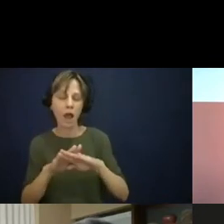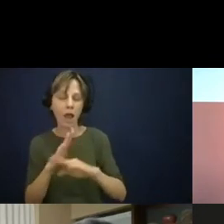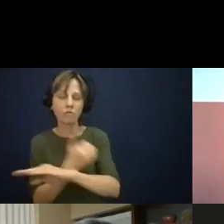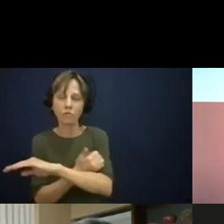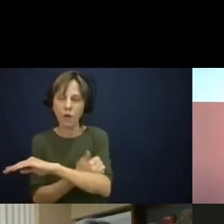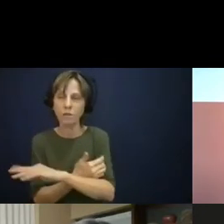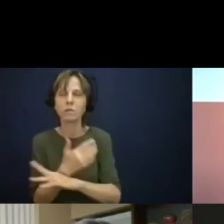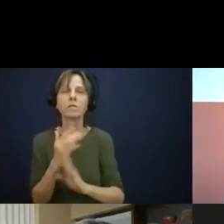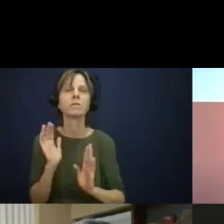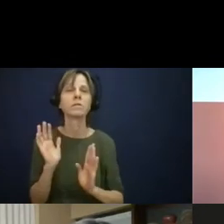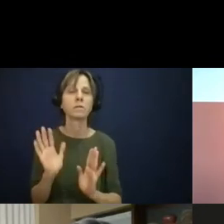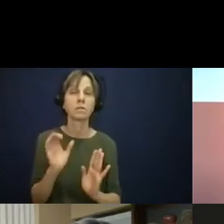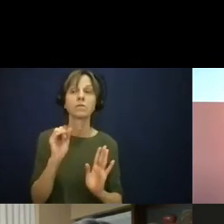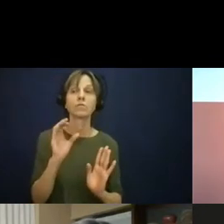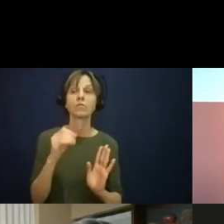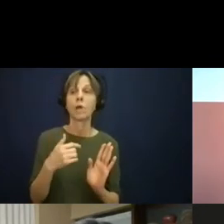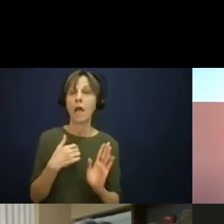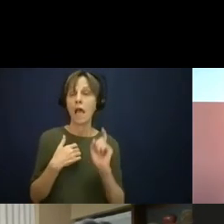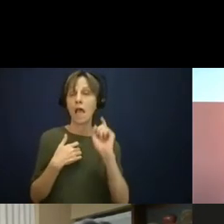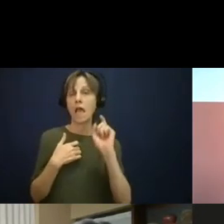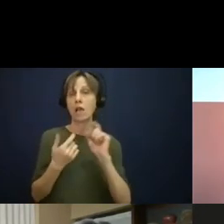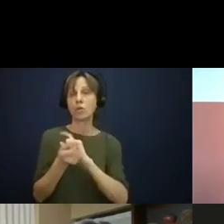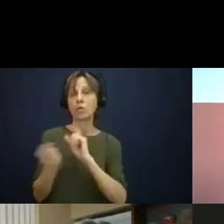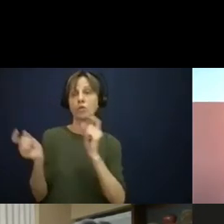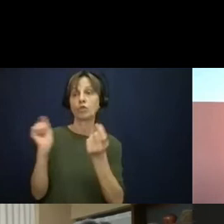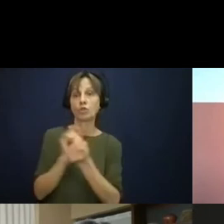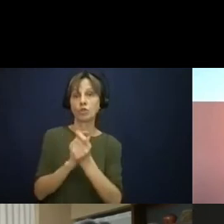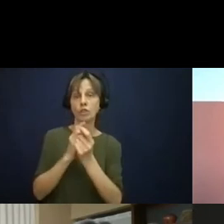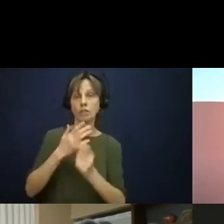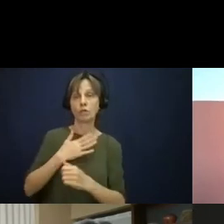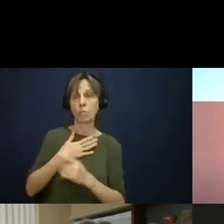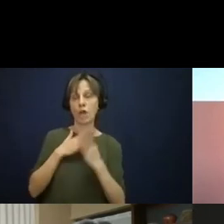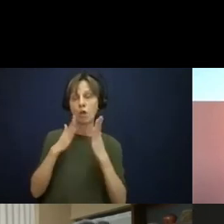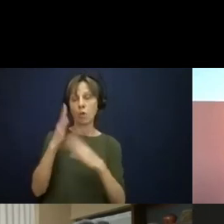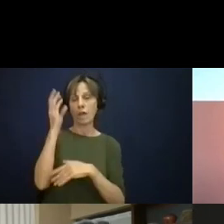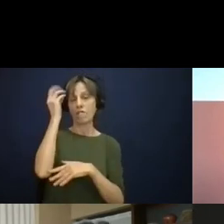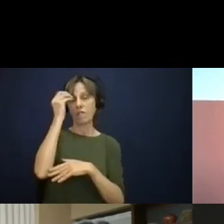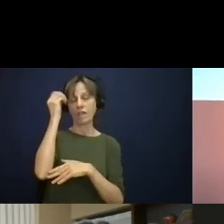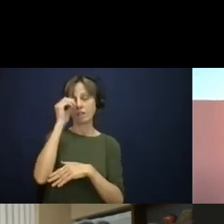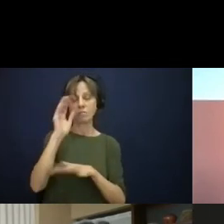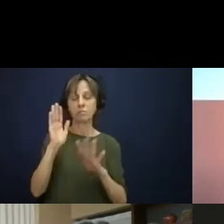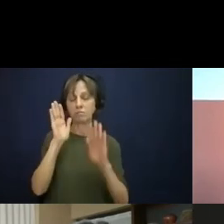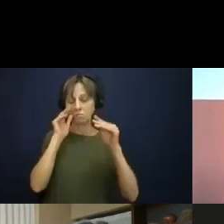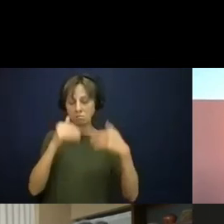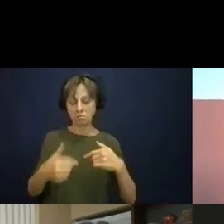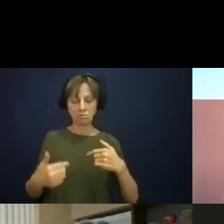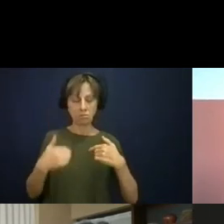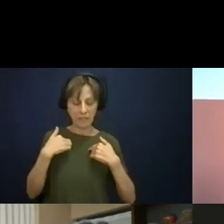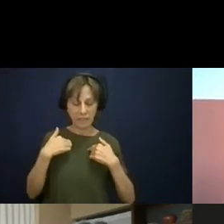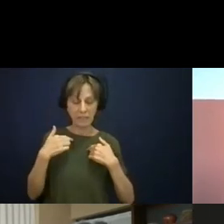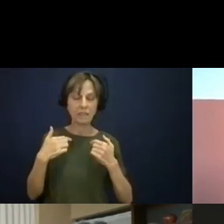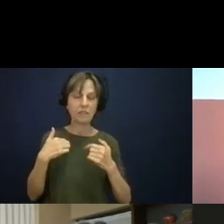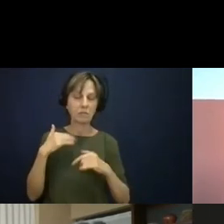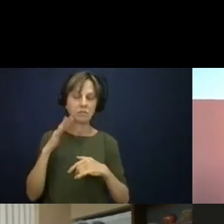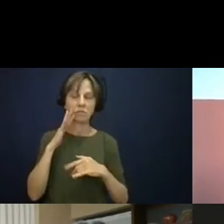to change my way of thinking. So I said, I'm gonna just work on me. I cut out what I thought was friends, what